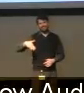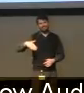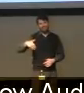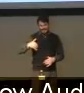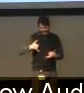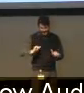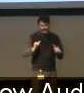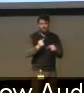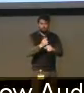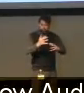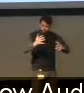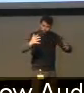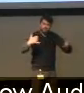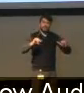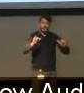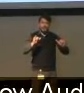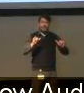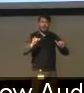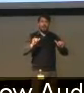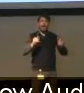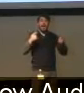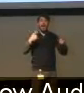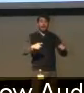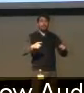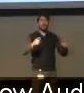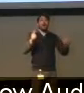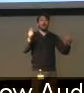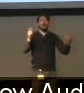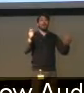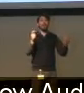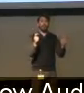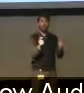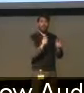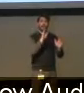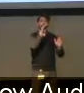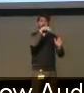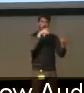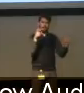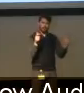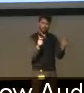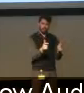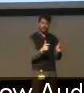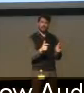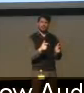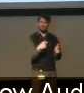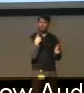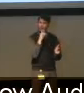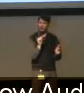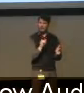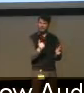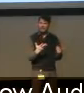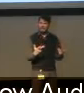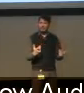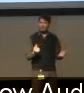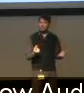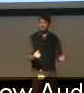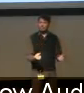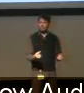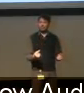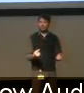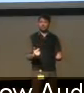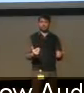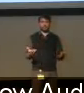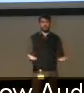what the other side of the curve might look like. And important things for us to consider. We've made some dramatic changes across